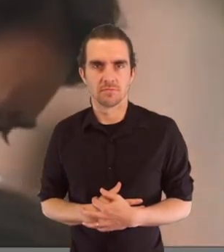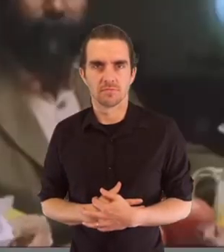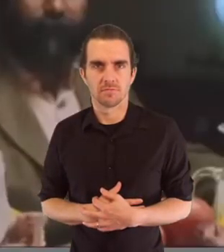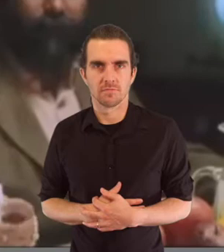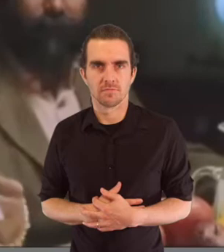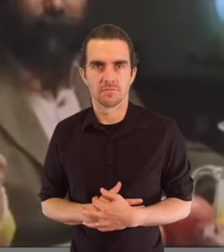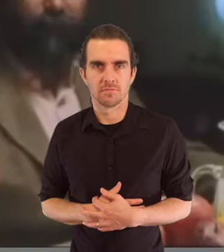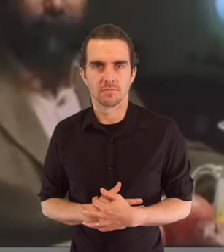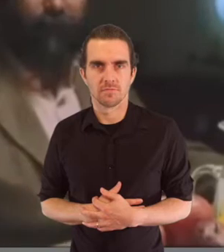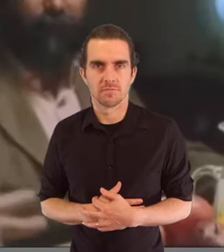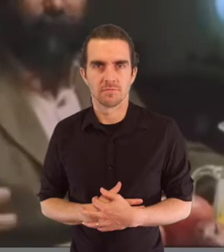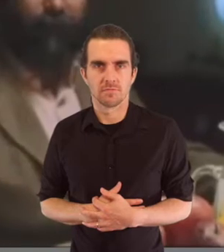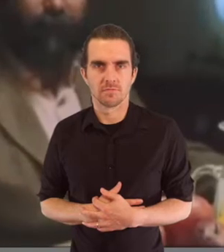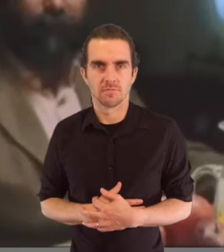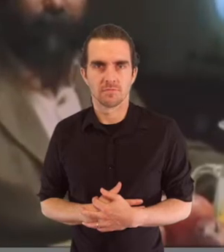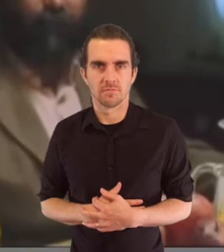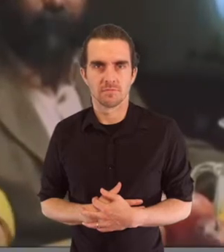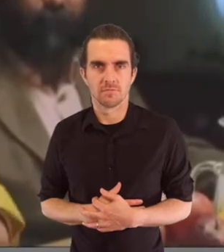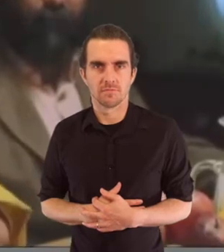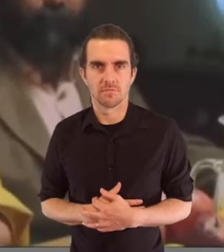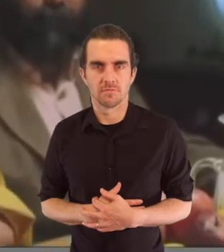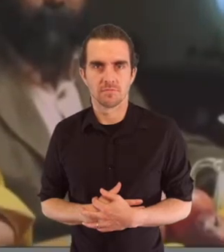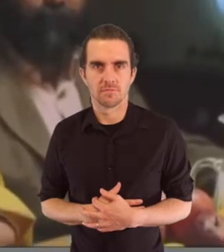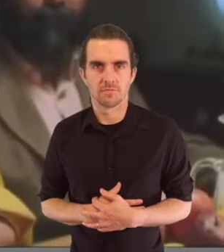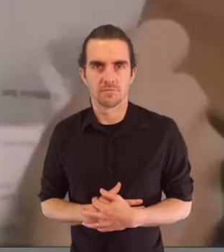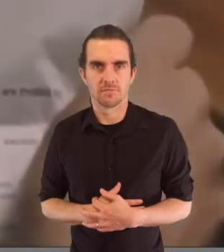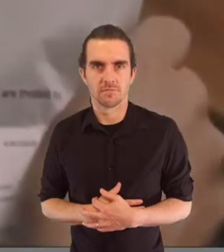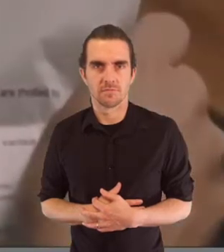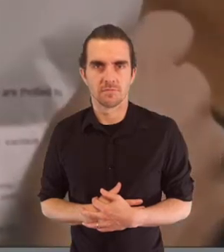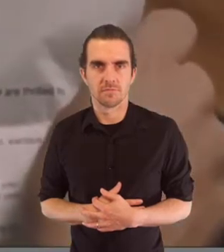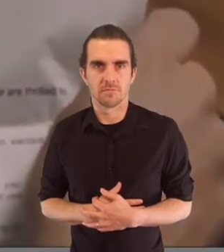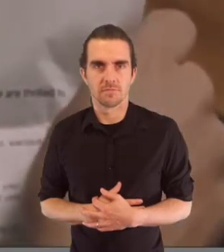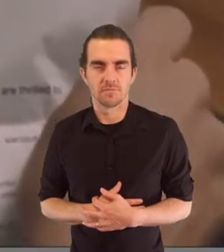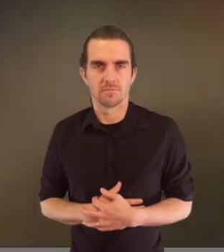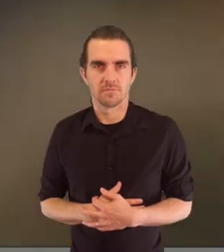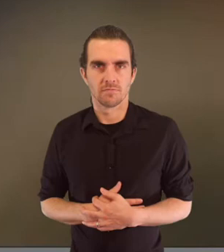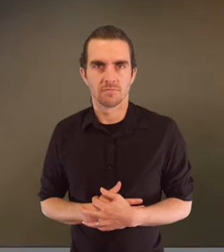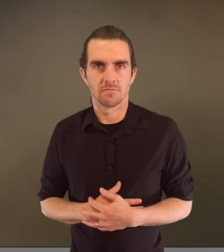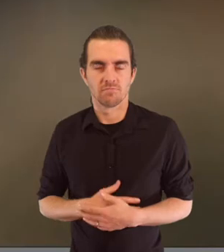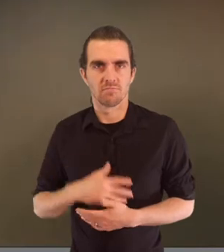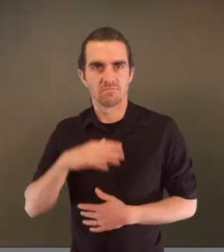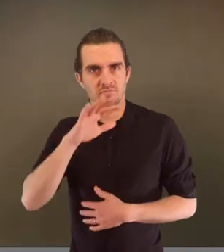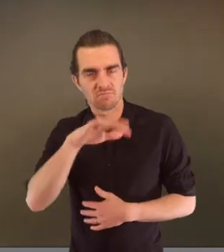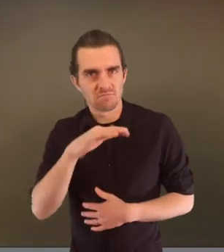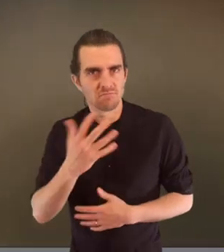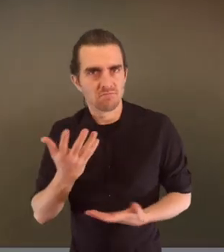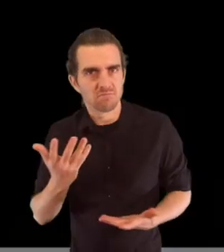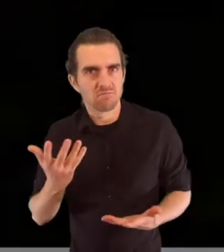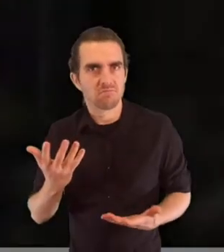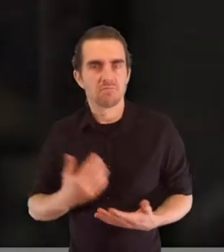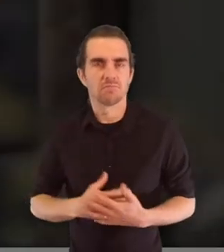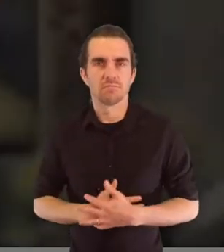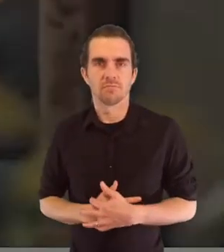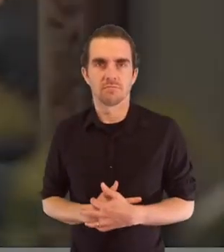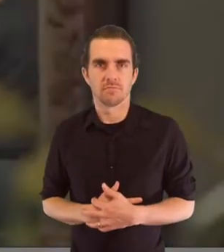Now, another scene, the mother passes her a letter from New York University. "You've got in to do an English degree."